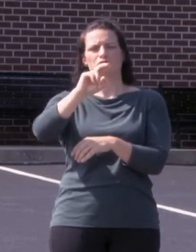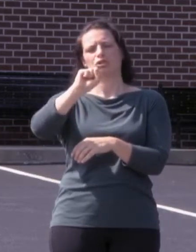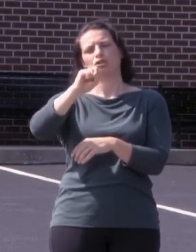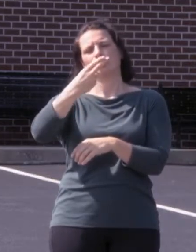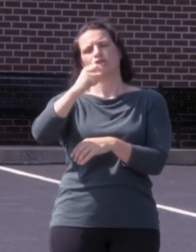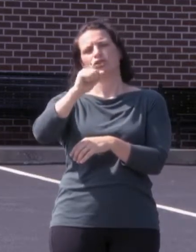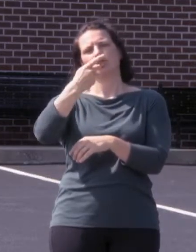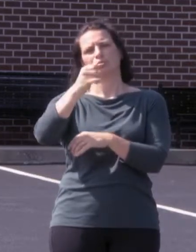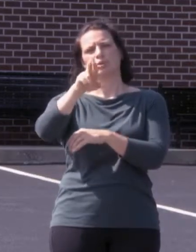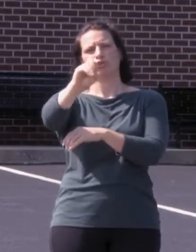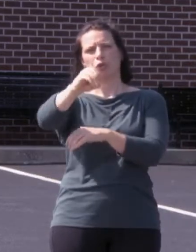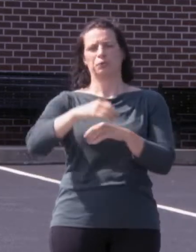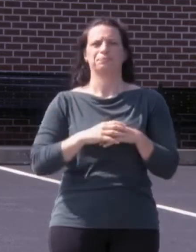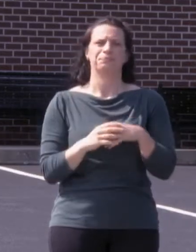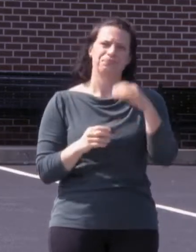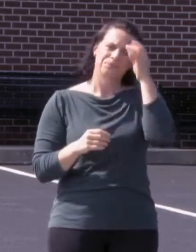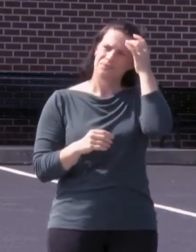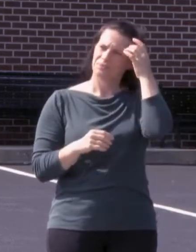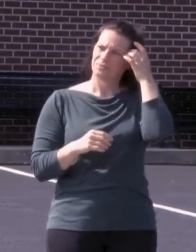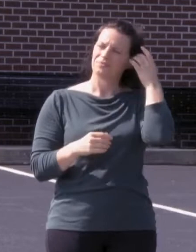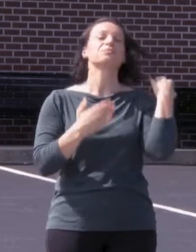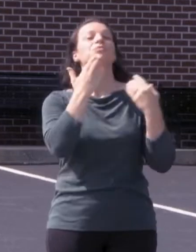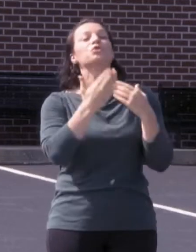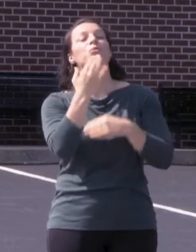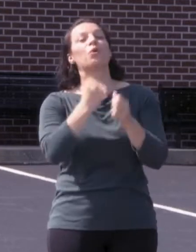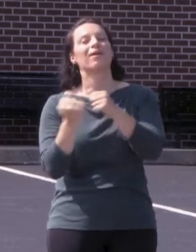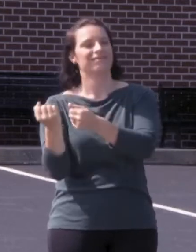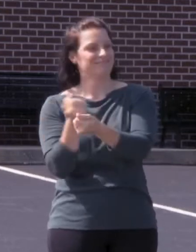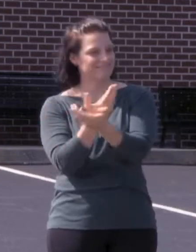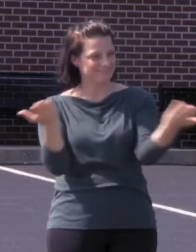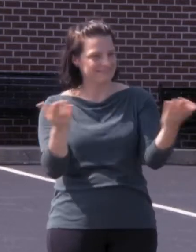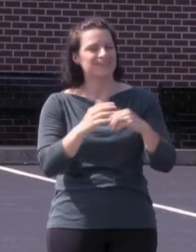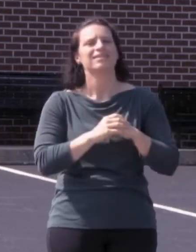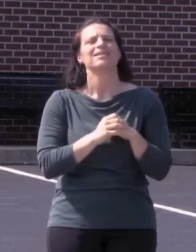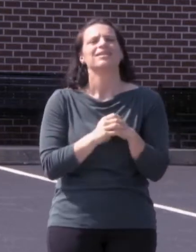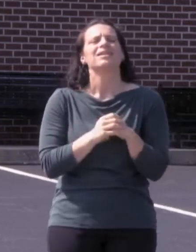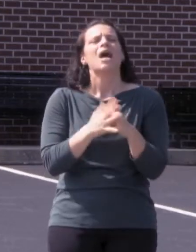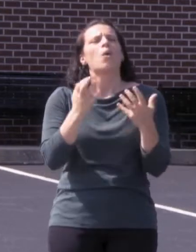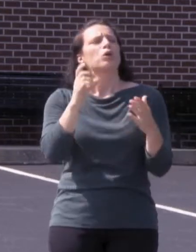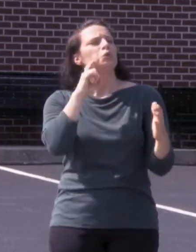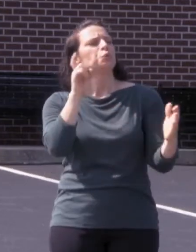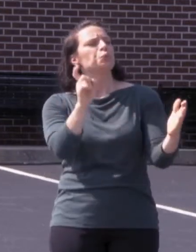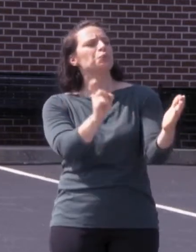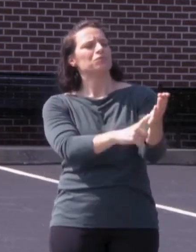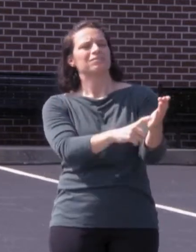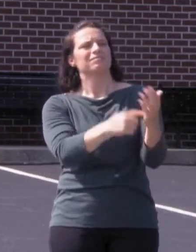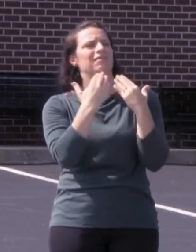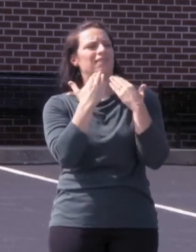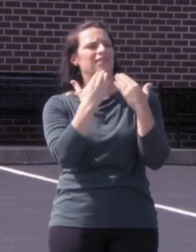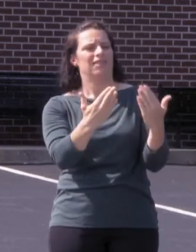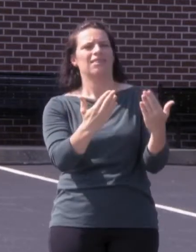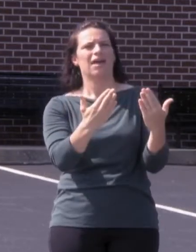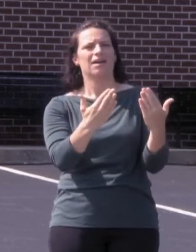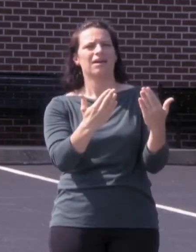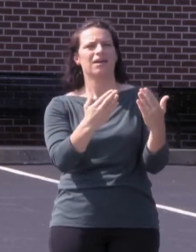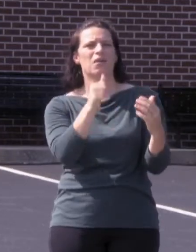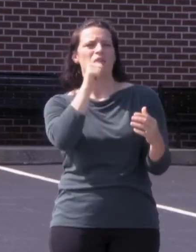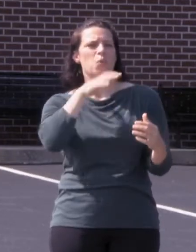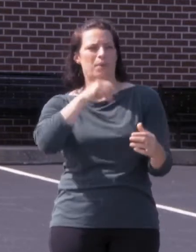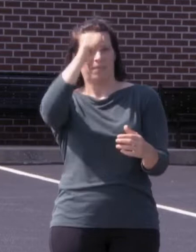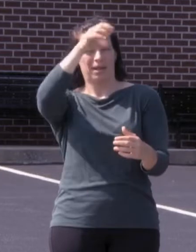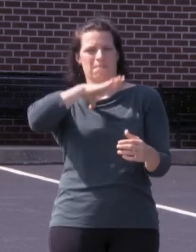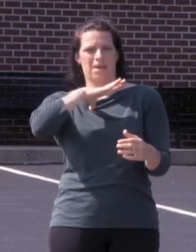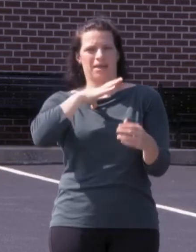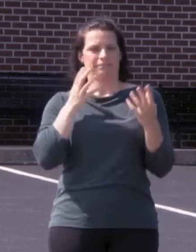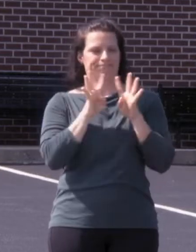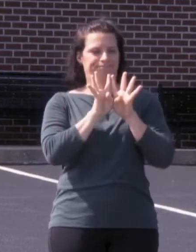you. Well, good morning, everyone. I want to acknowledge and thank the women and men